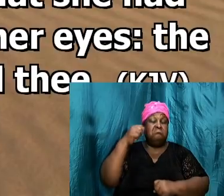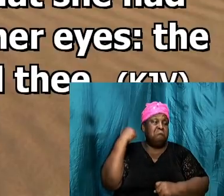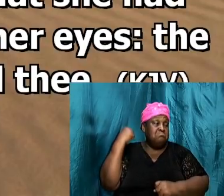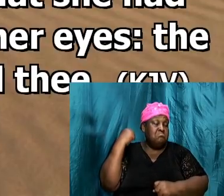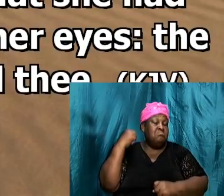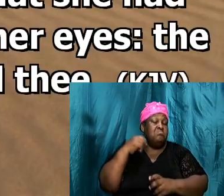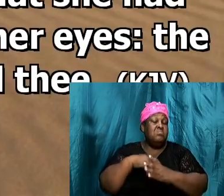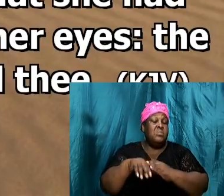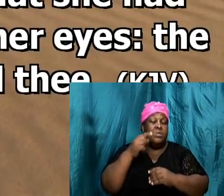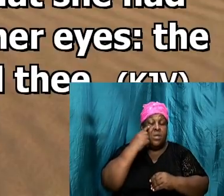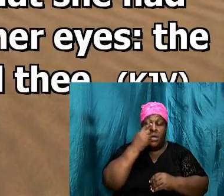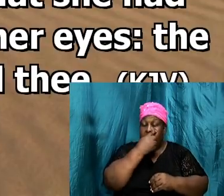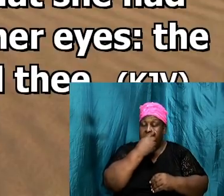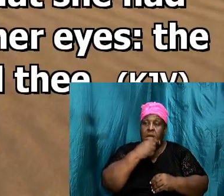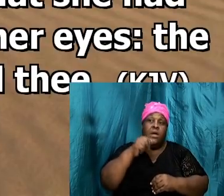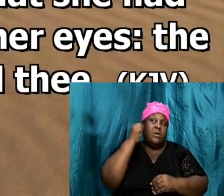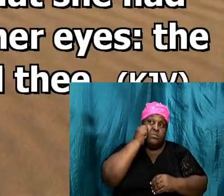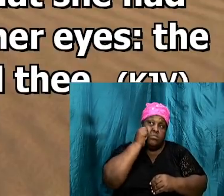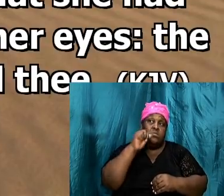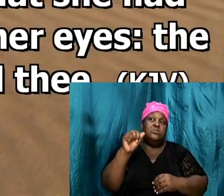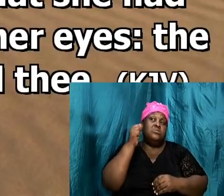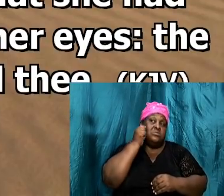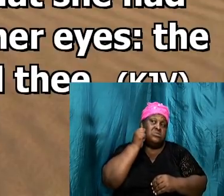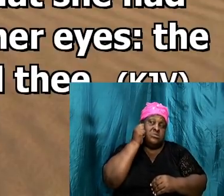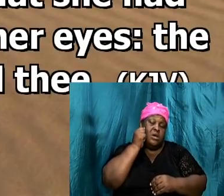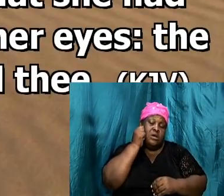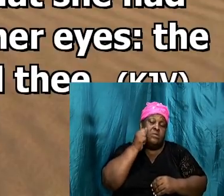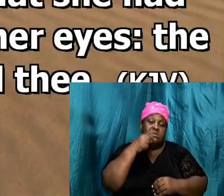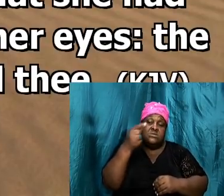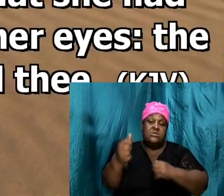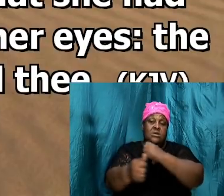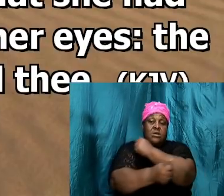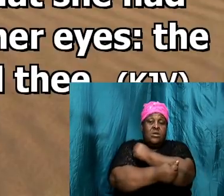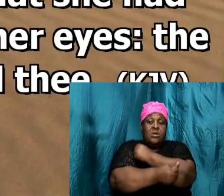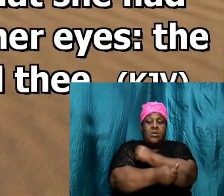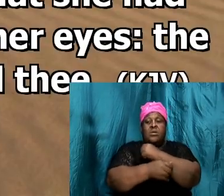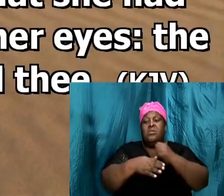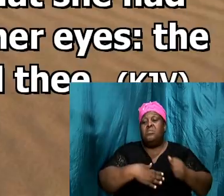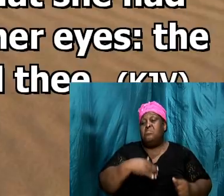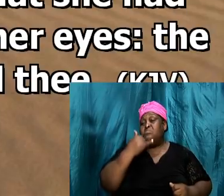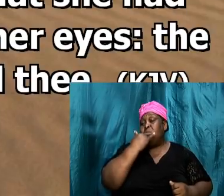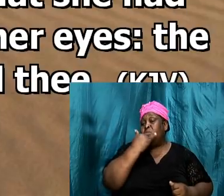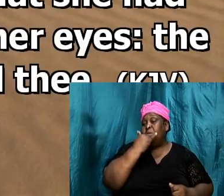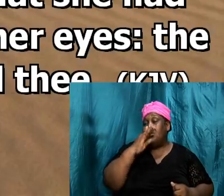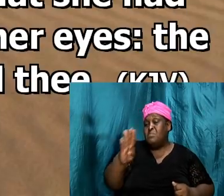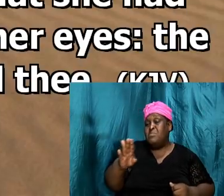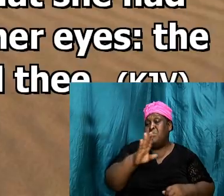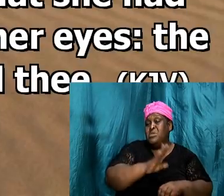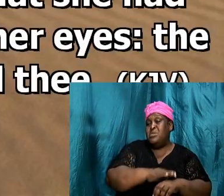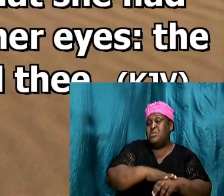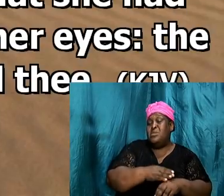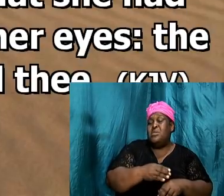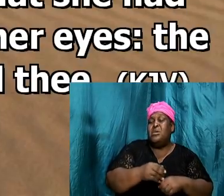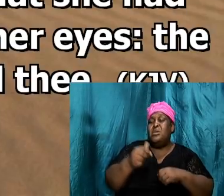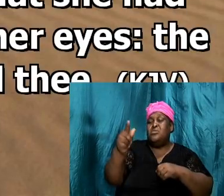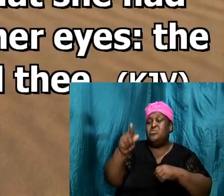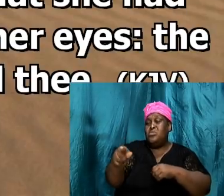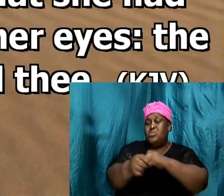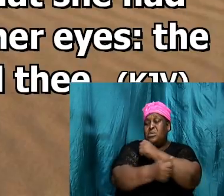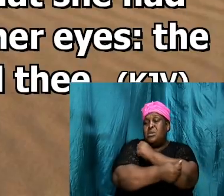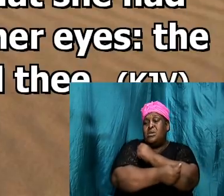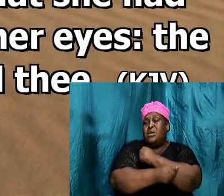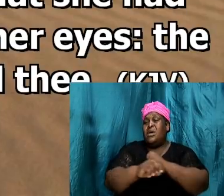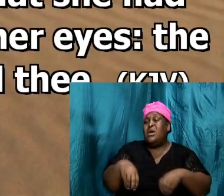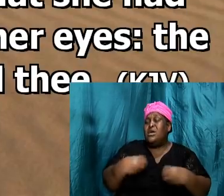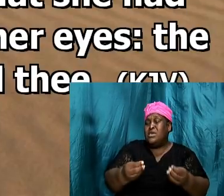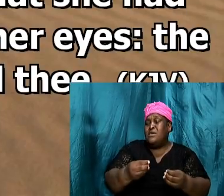And Sarai said unto Abram, My wrong be upon thee. I have given my maid